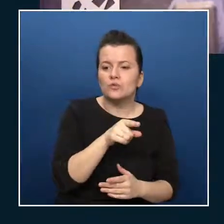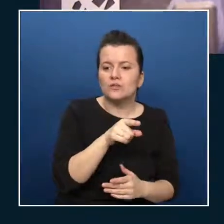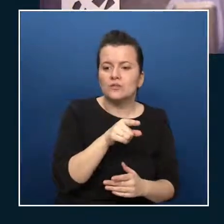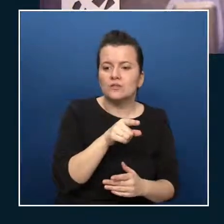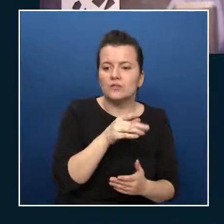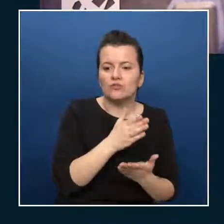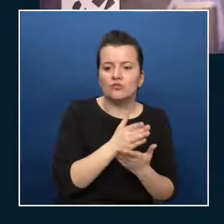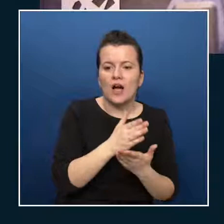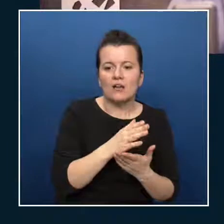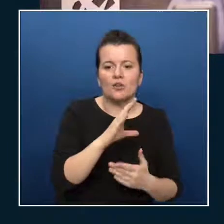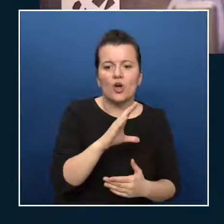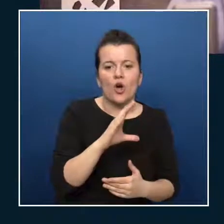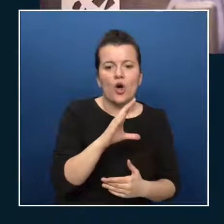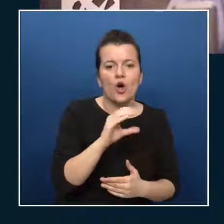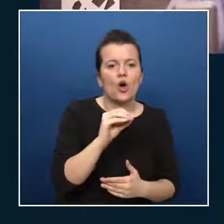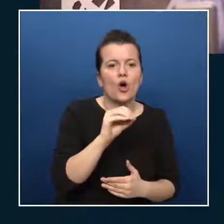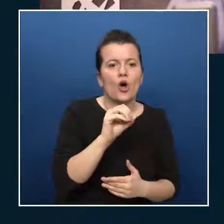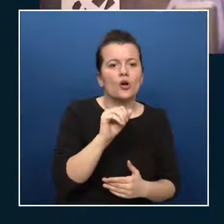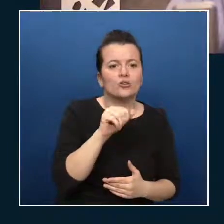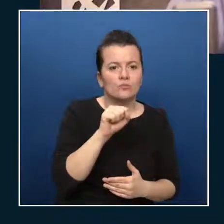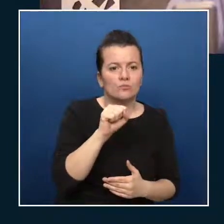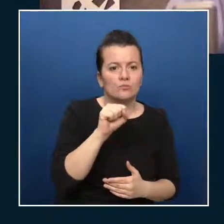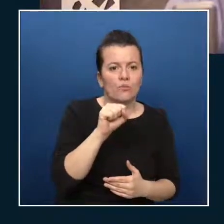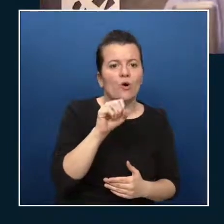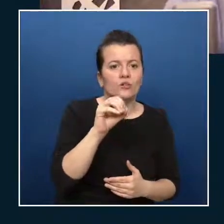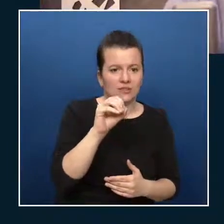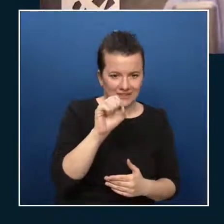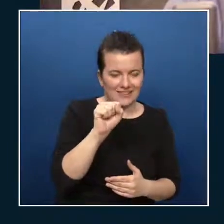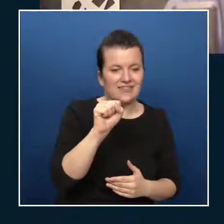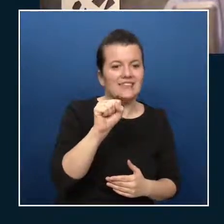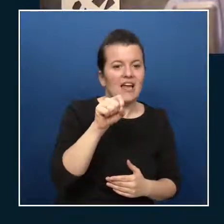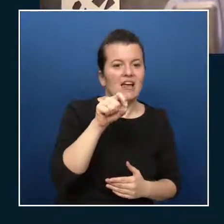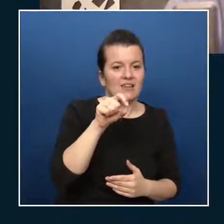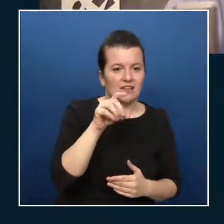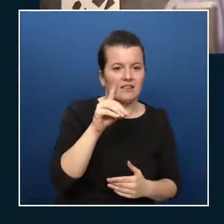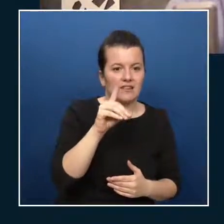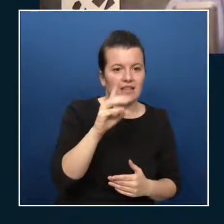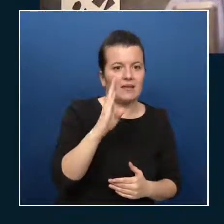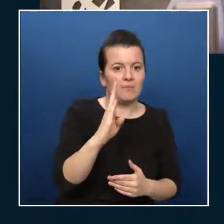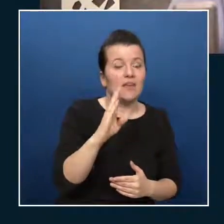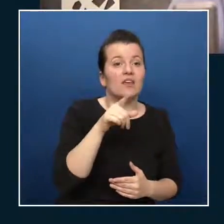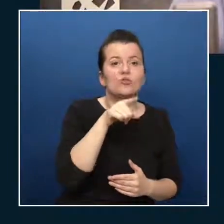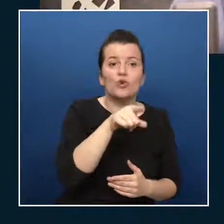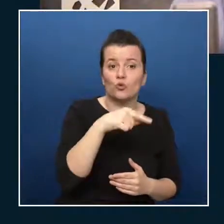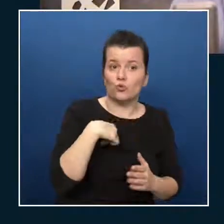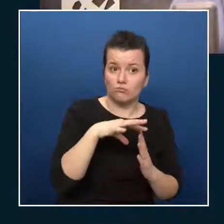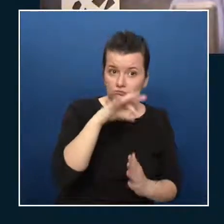Yes. So how does this demo application, how